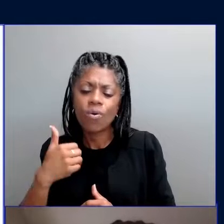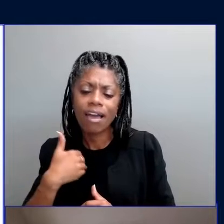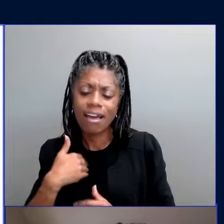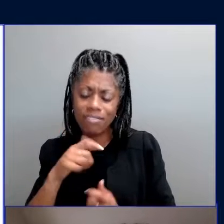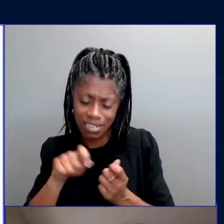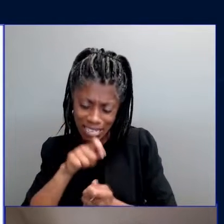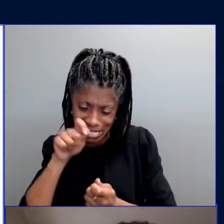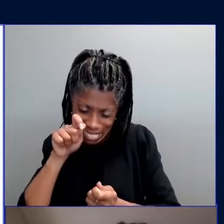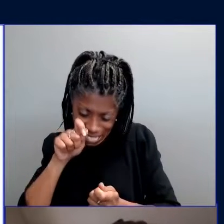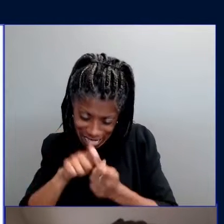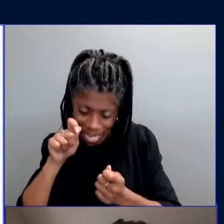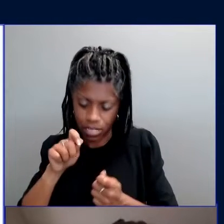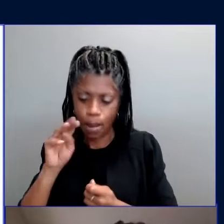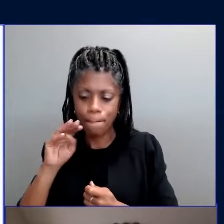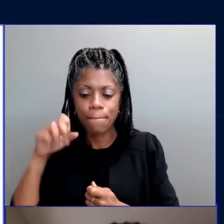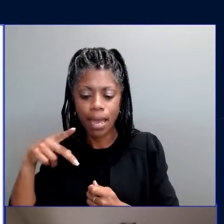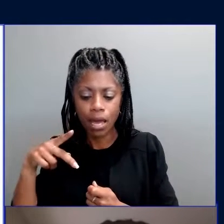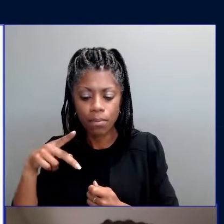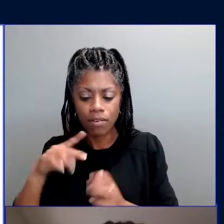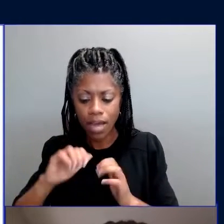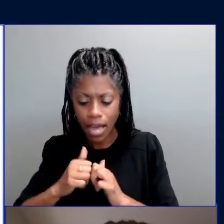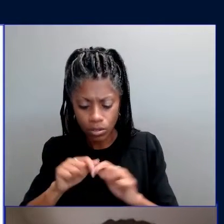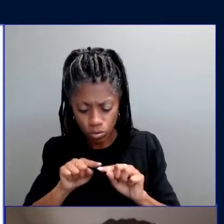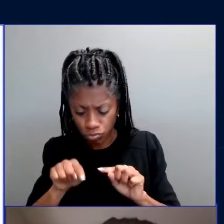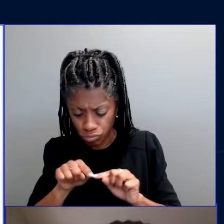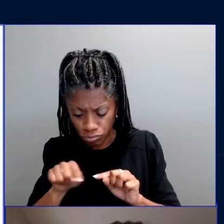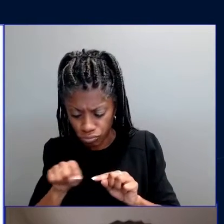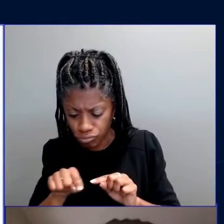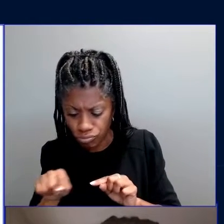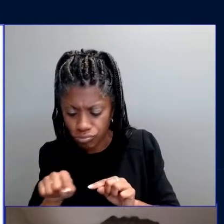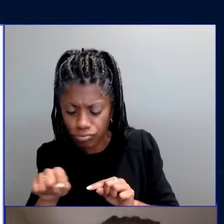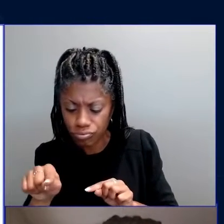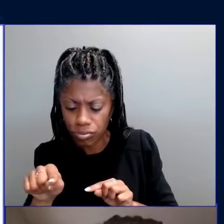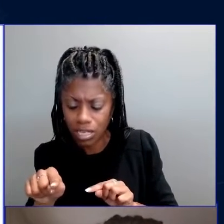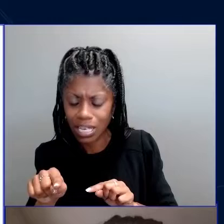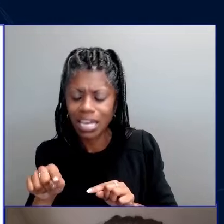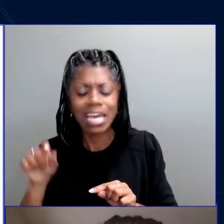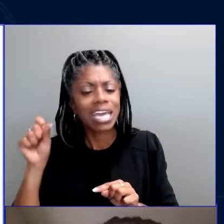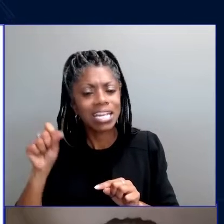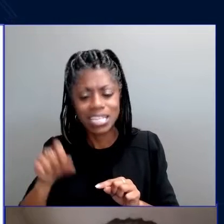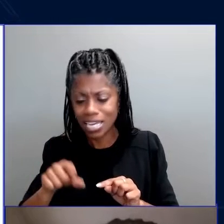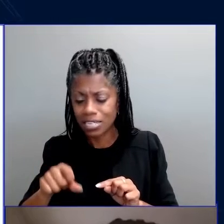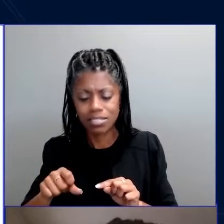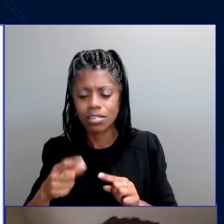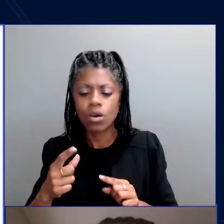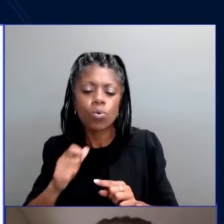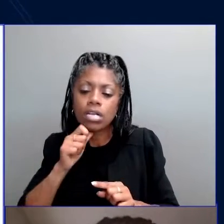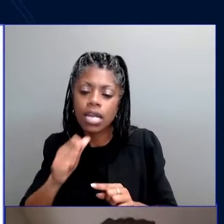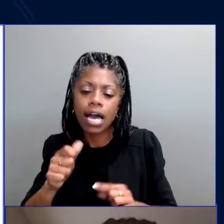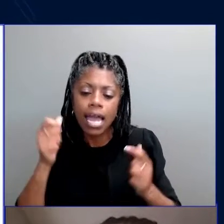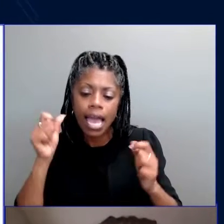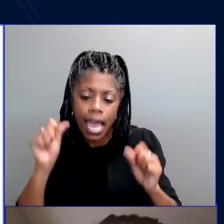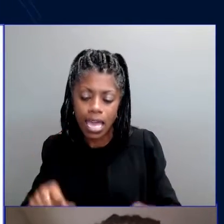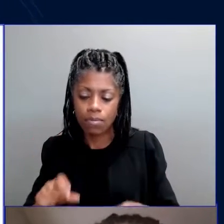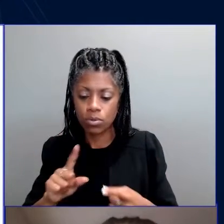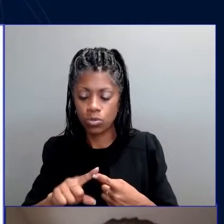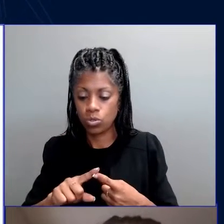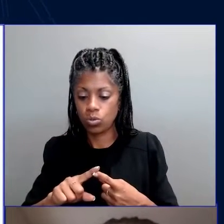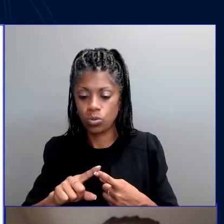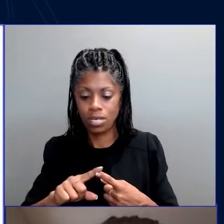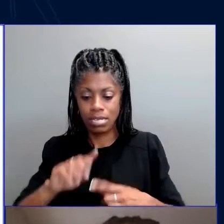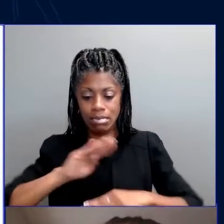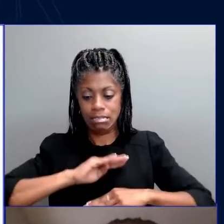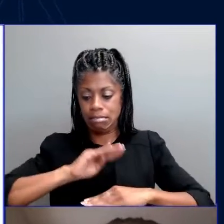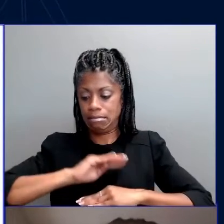hard, if not impossible, to always meet everybody's needs in a space. Some people need to work from their beds, and